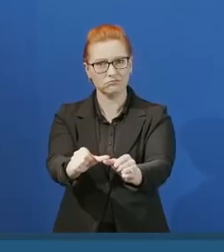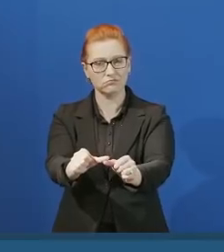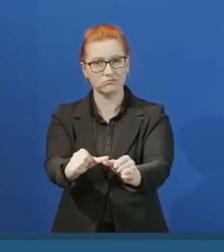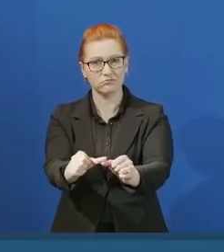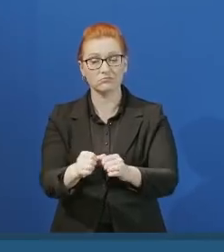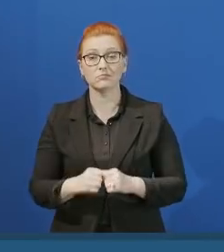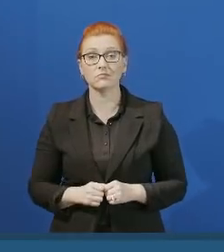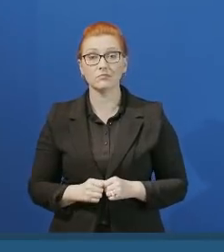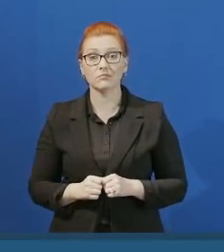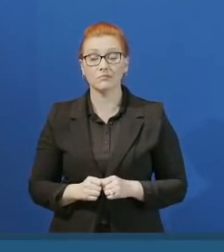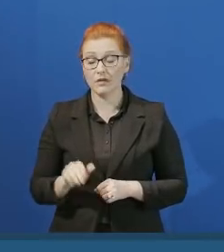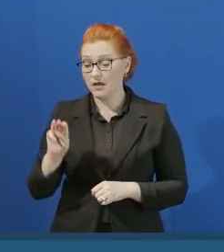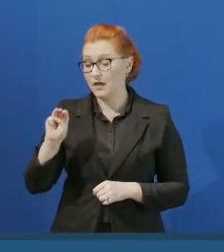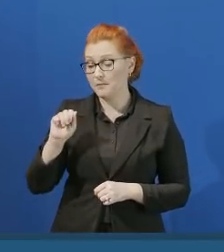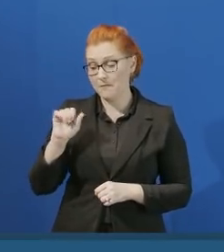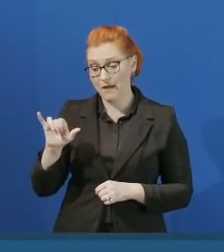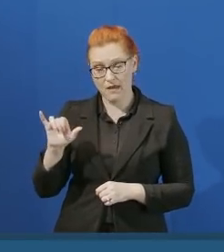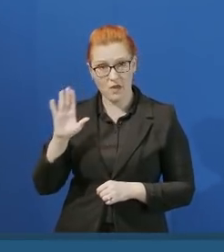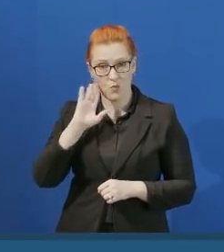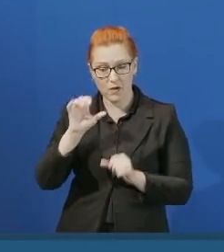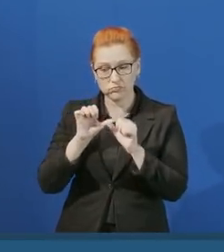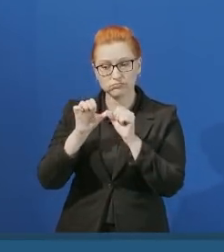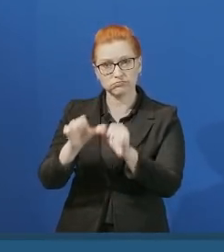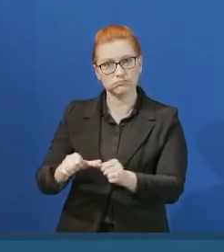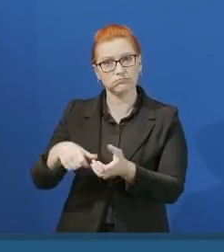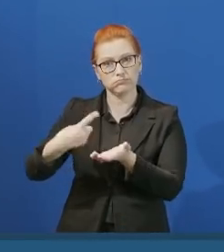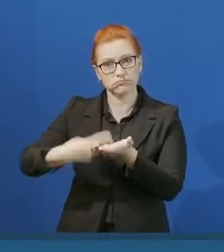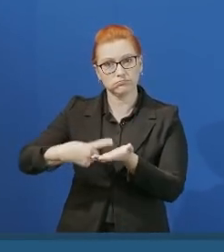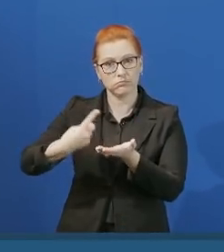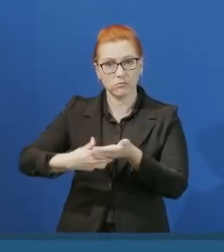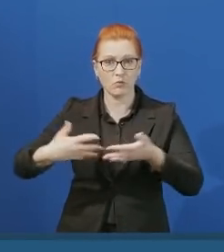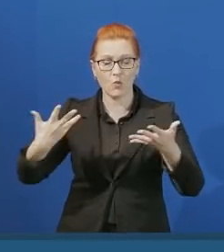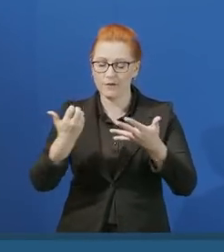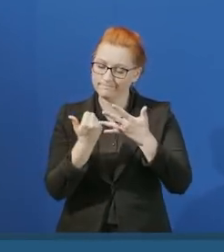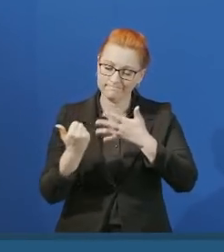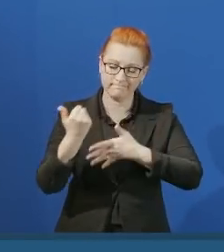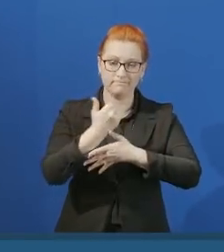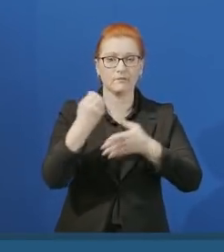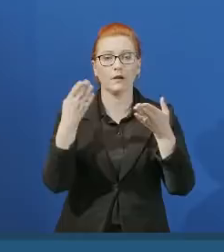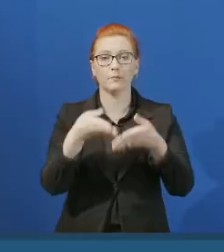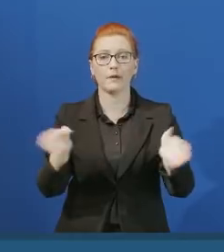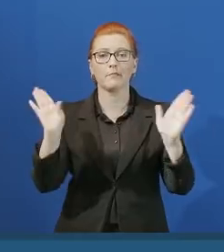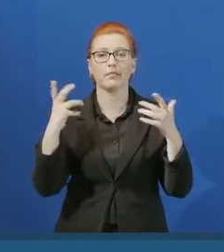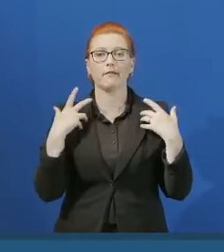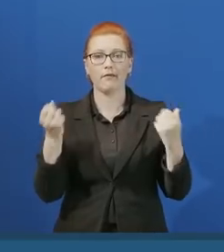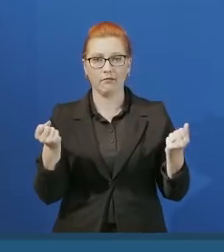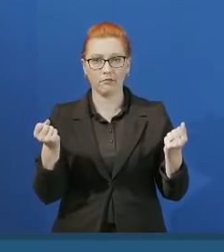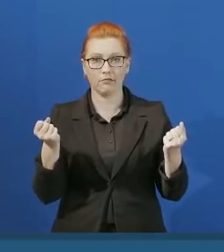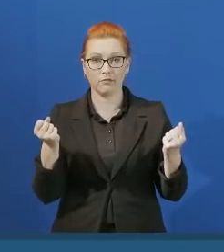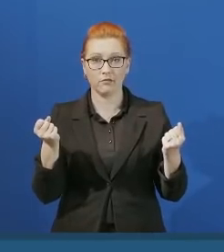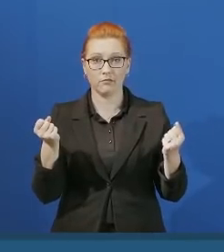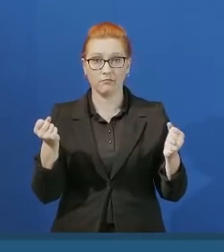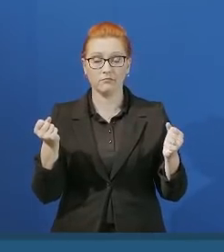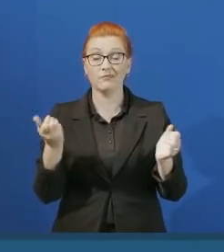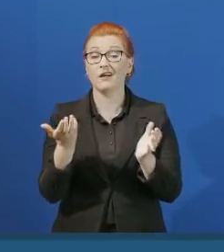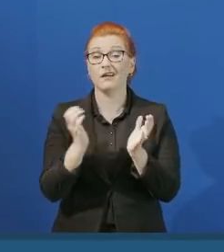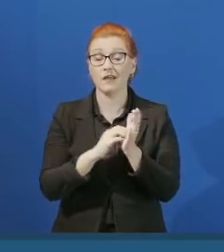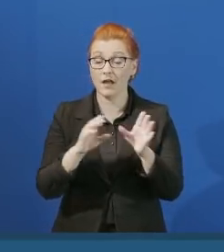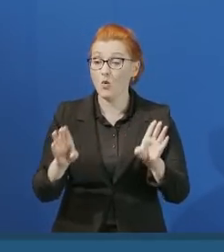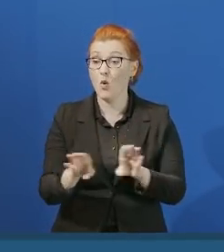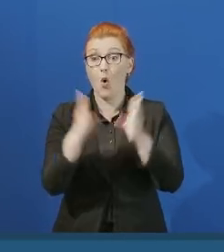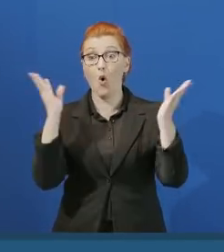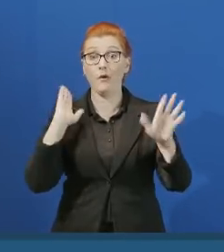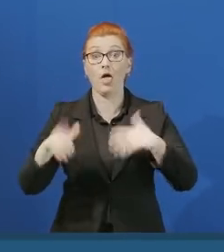we will continue in Arizona to put public health first. It'll be a step-by-step approach. We're going to have